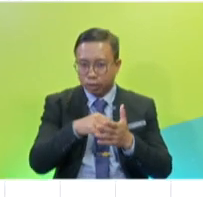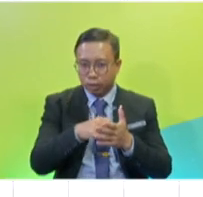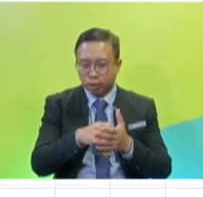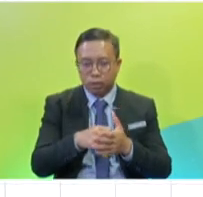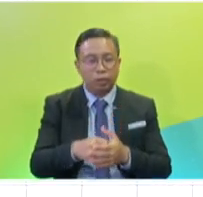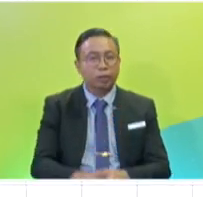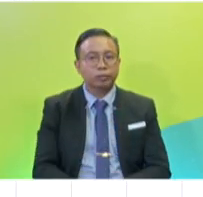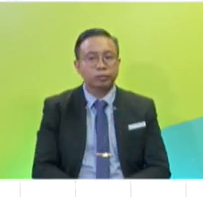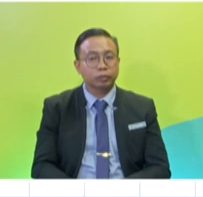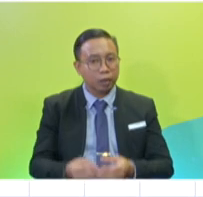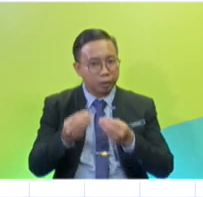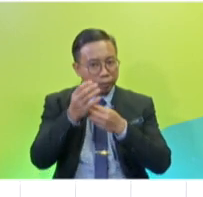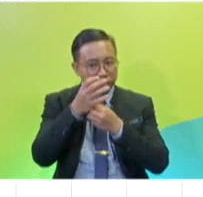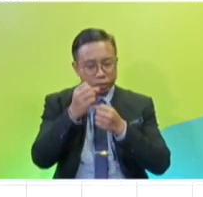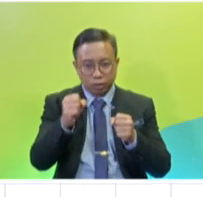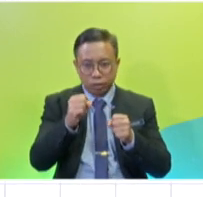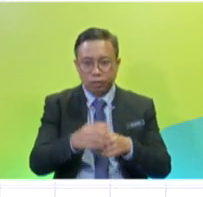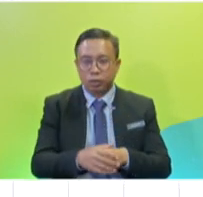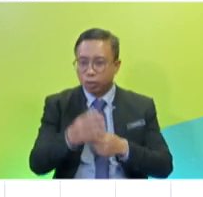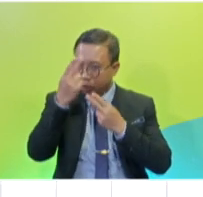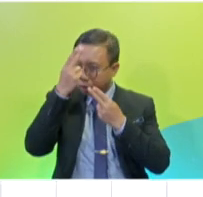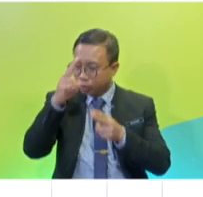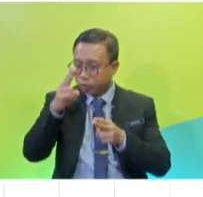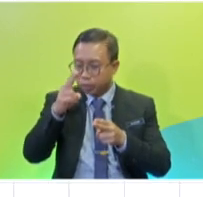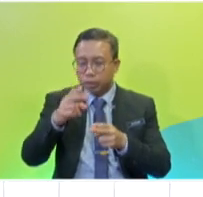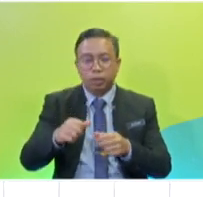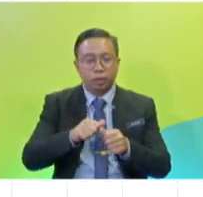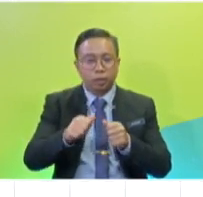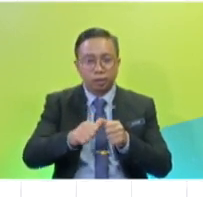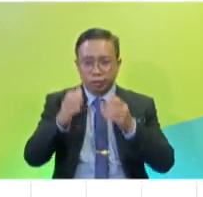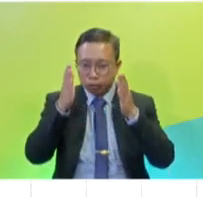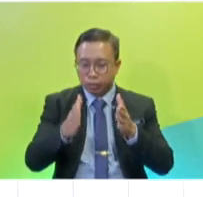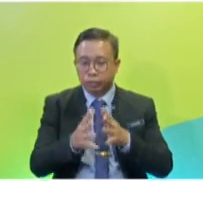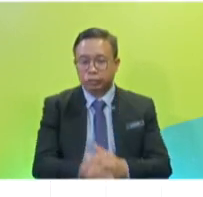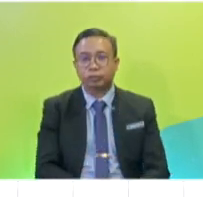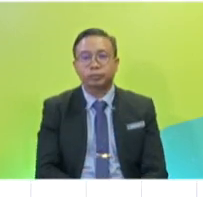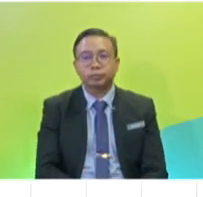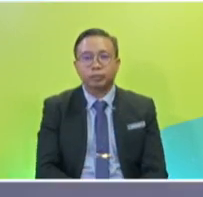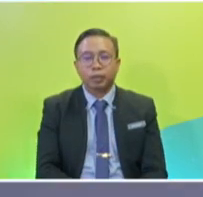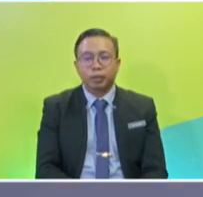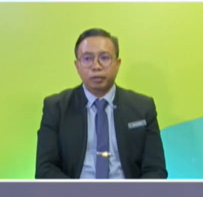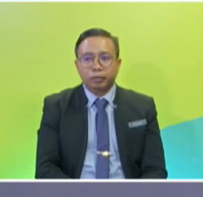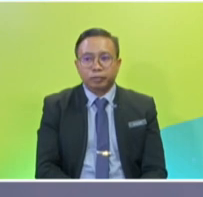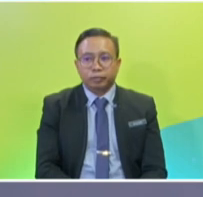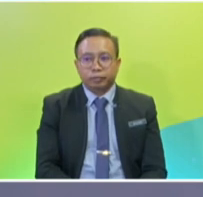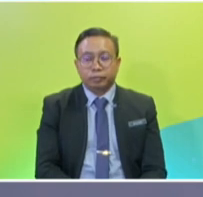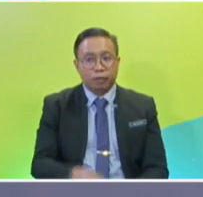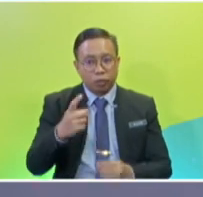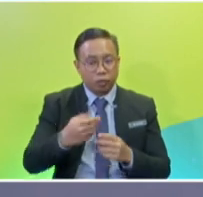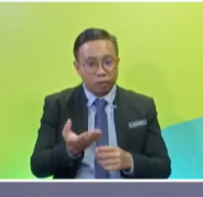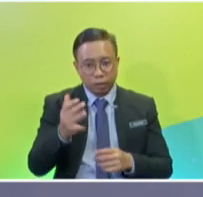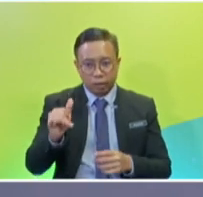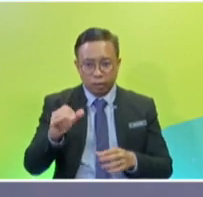Appreciate each other. Okay, appreciate each other. Good job. Mm-hmm. Okay, so when they do